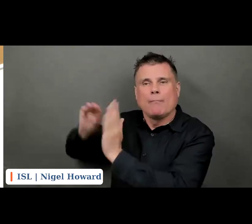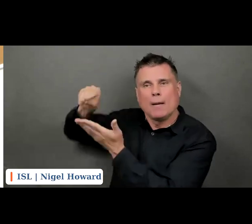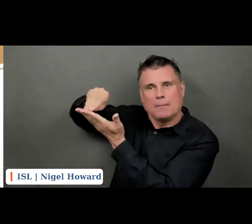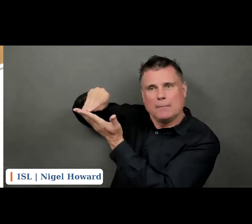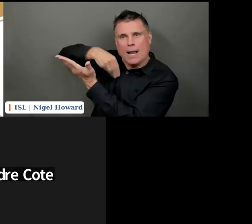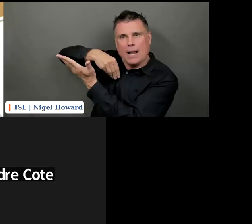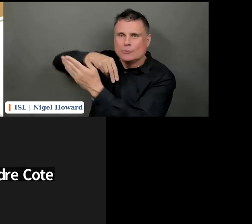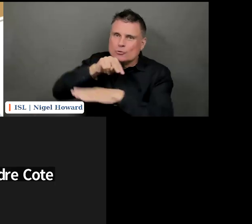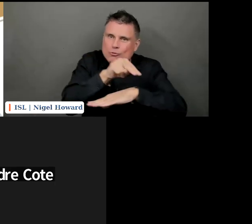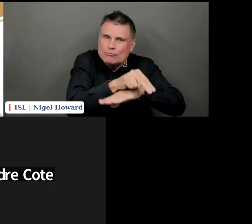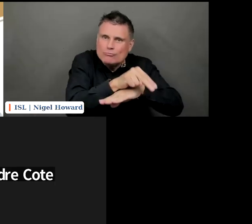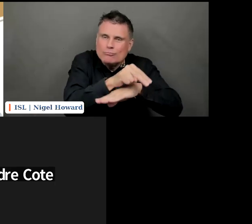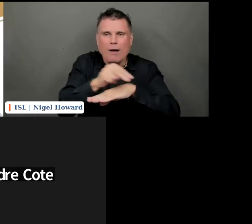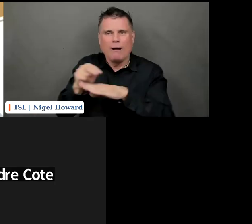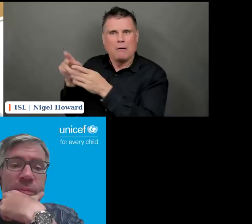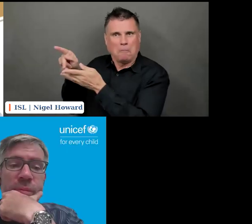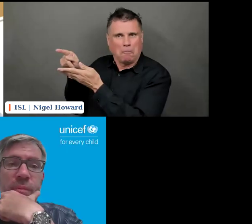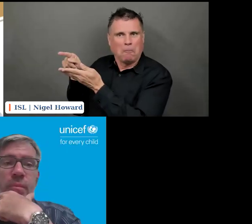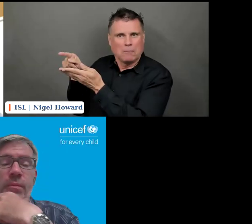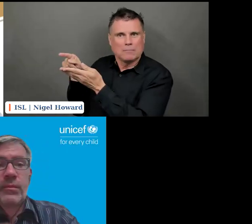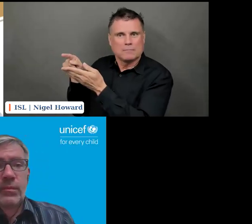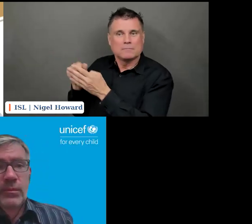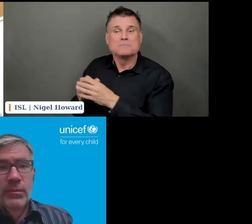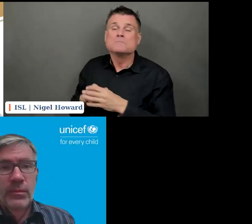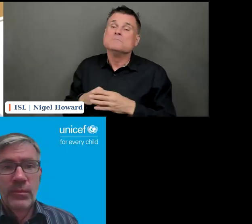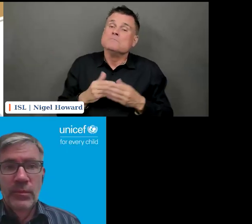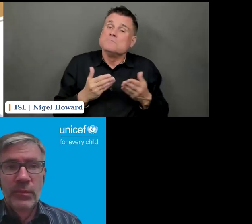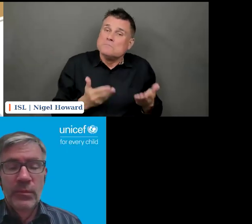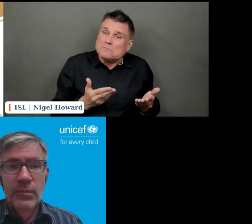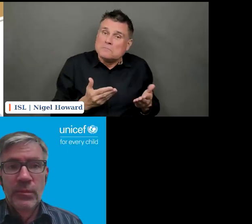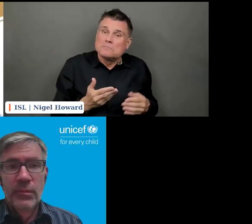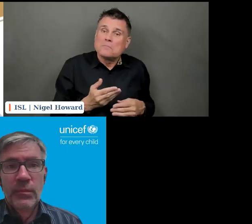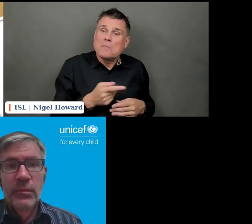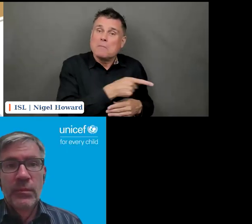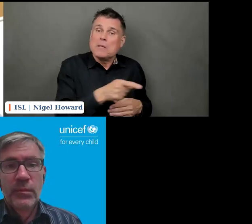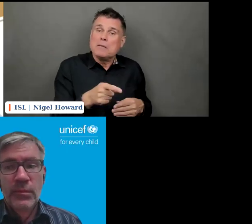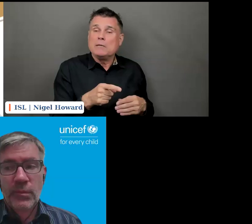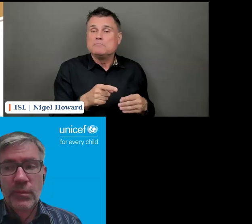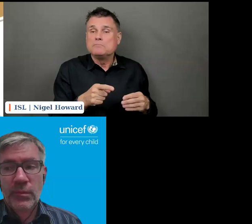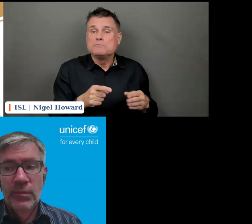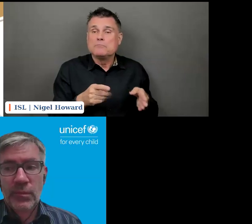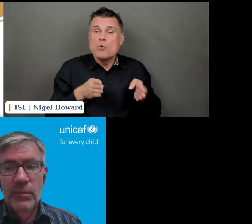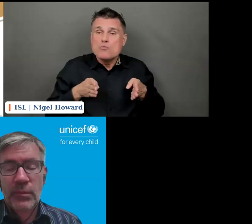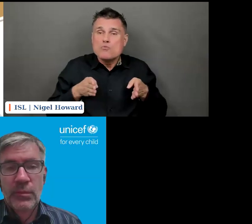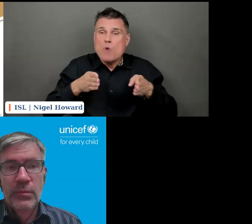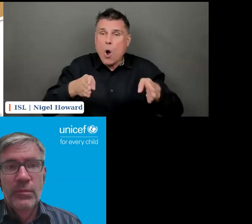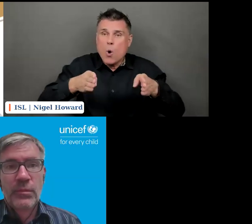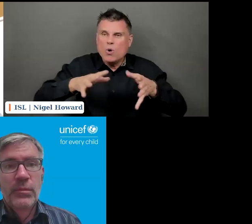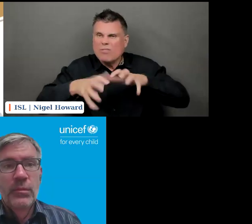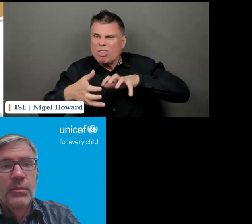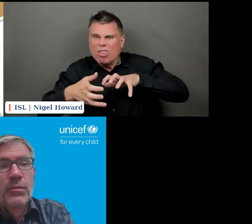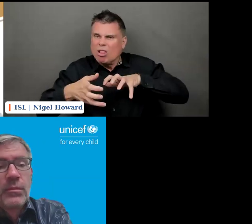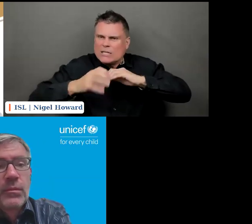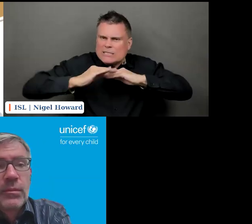work maybe on road maintenance, but also the expanded public works beneficiaries were